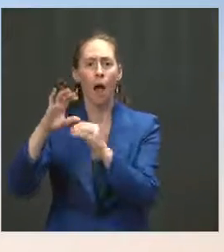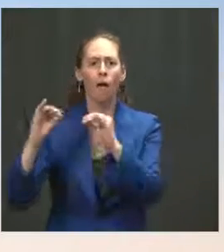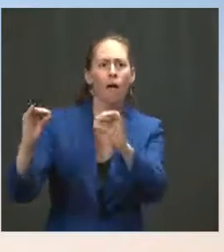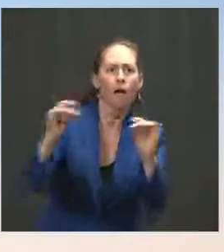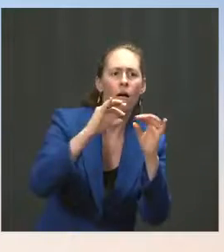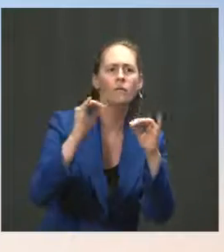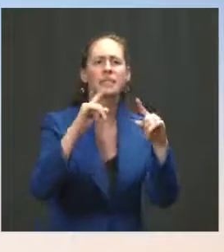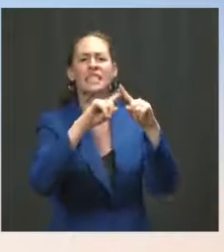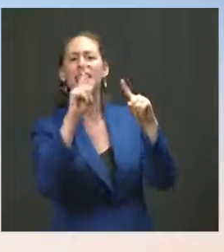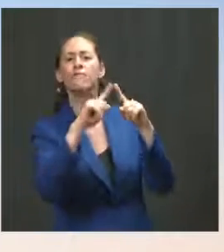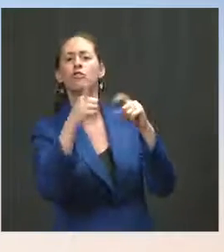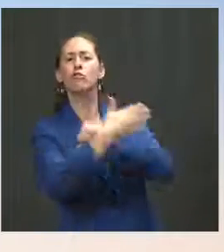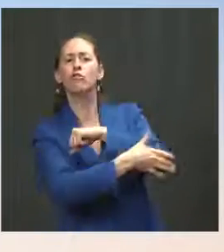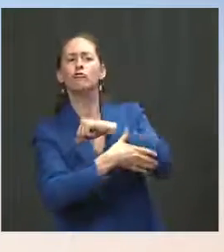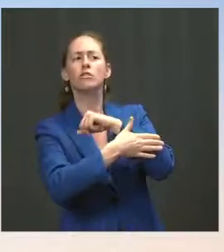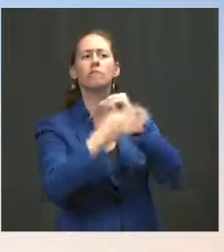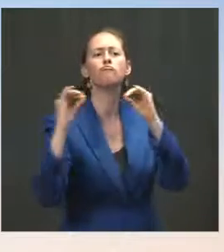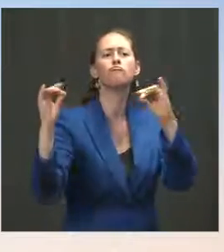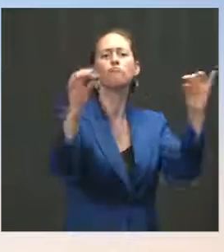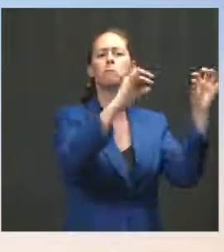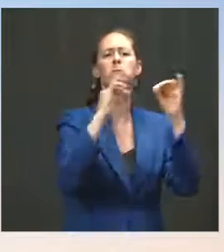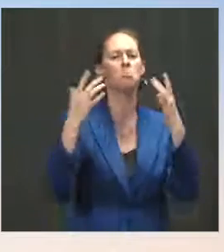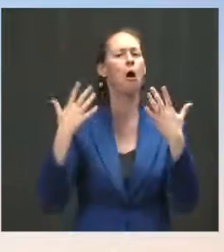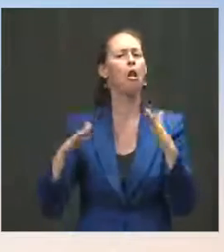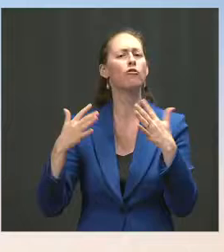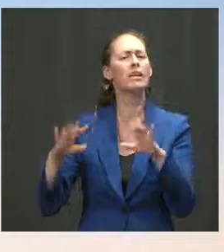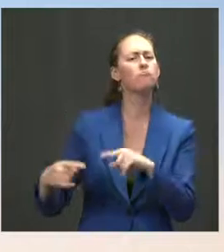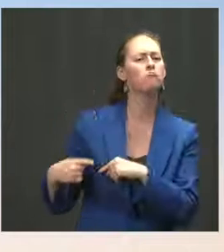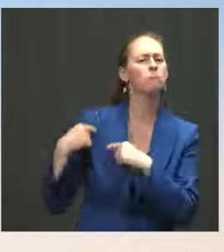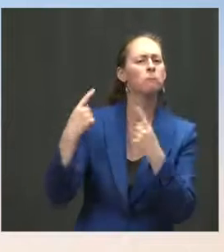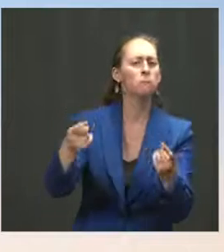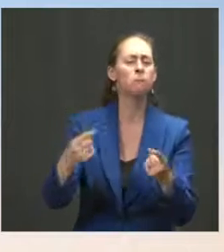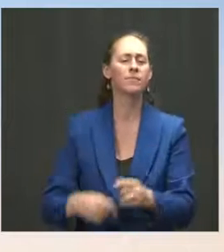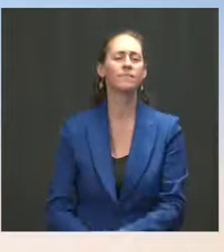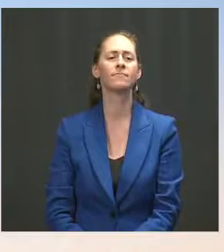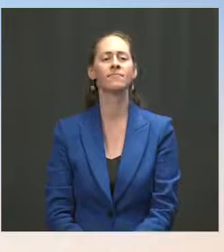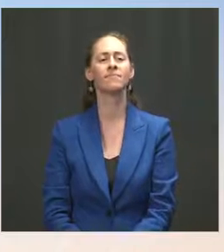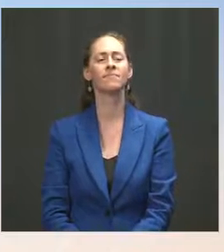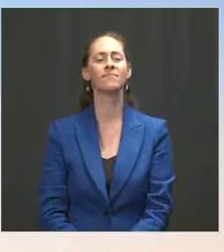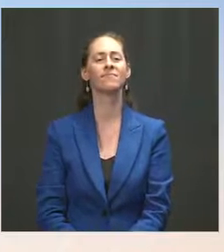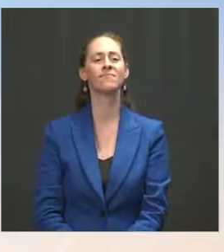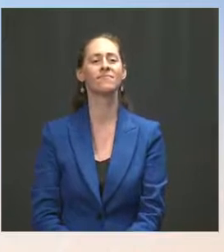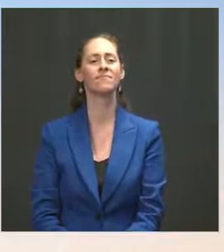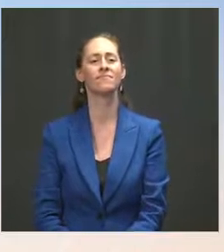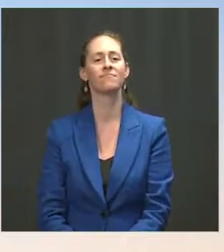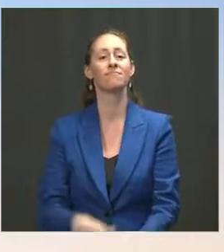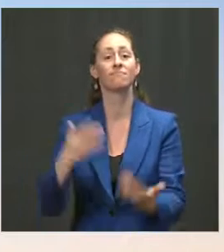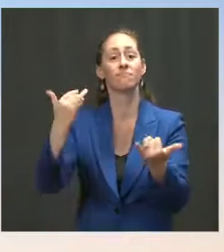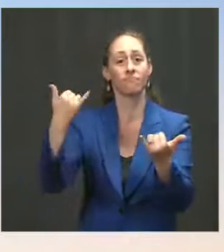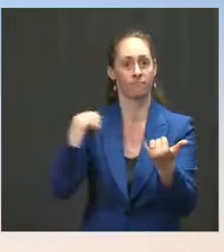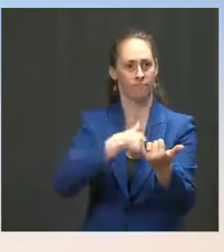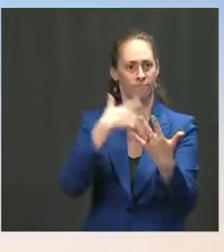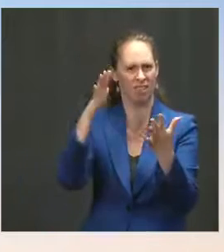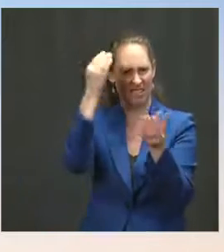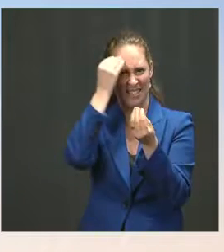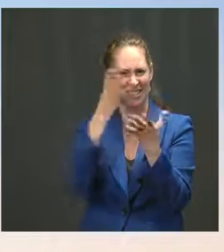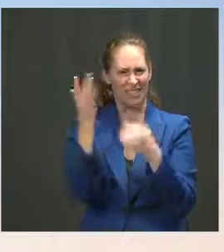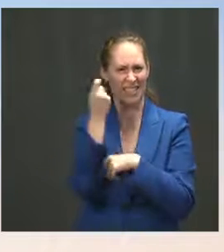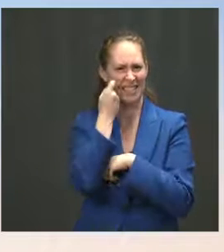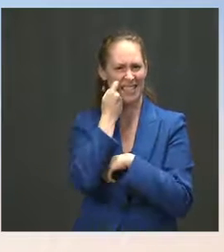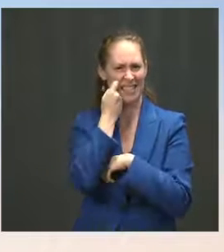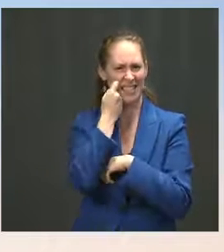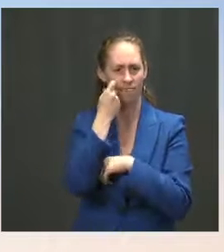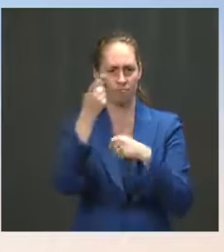even though we're not a member of OPEC. So the steps that we were announced this morning, which include, as you referenced, Jeff,